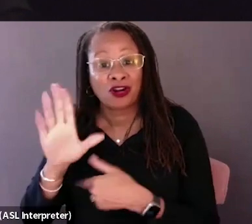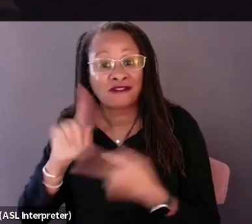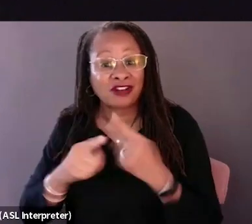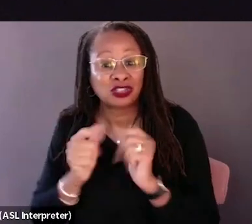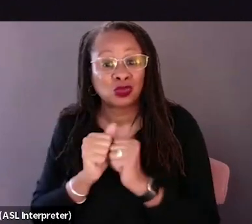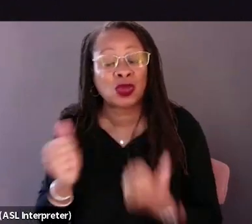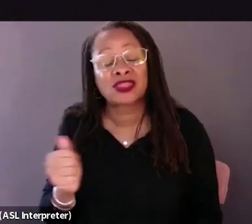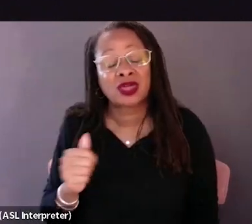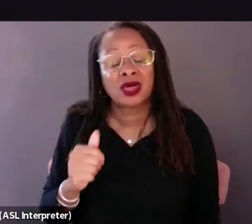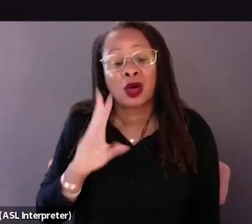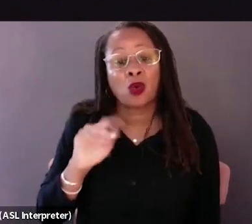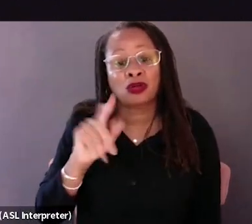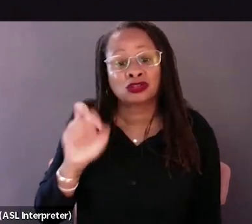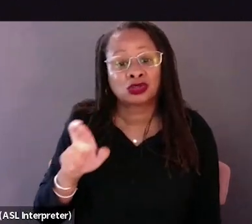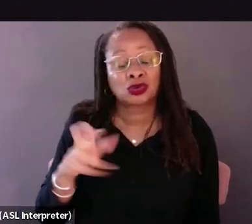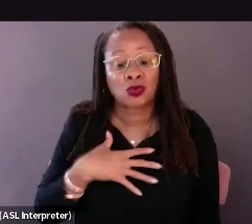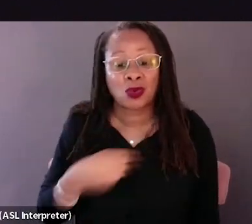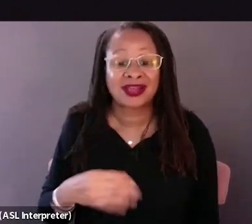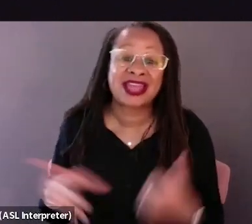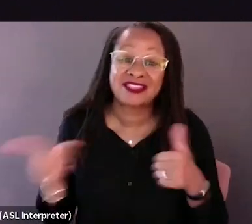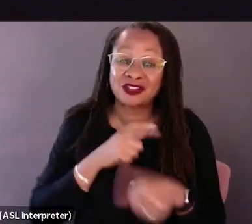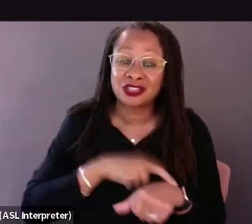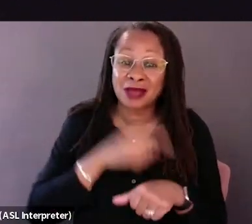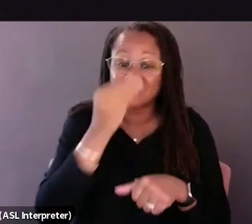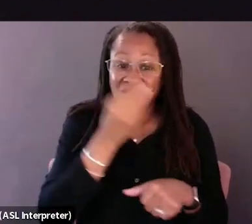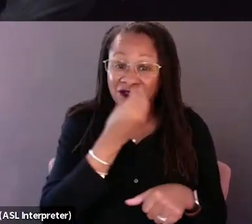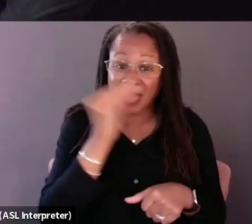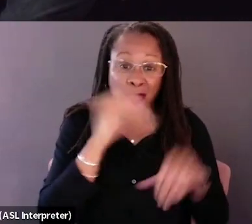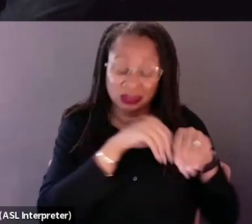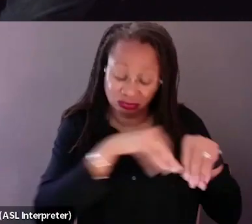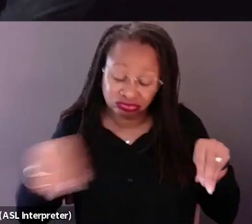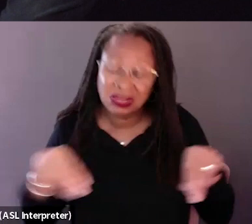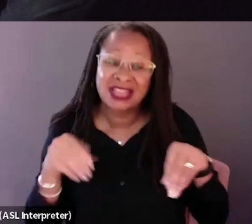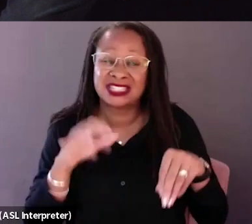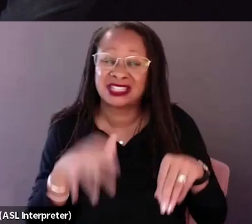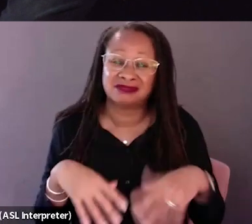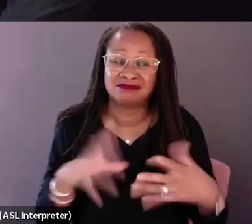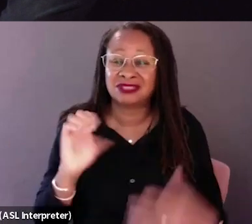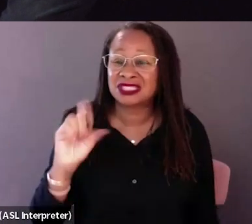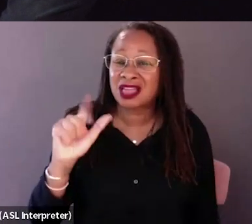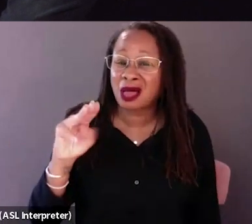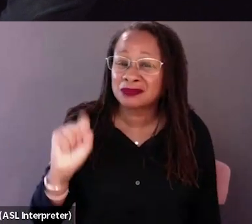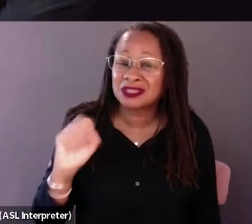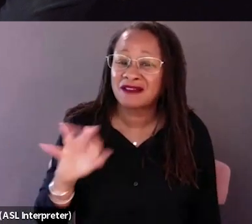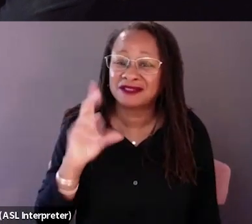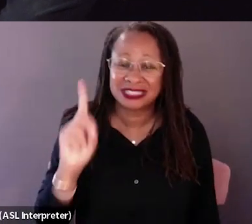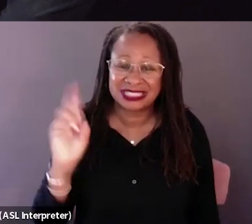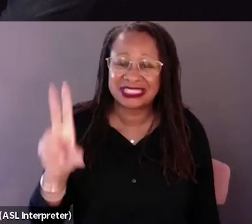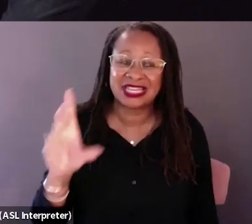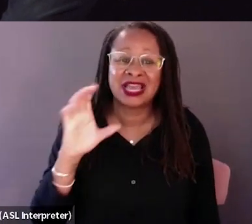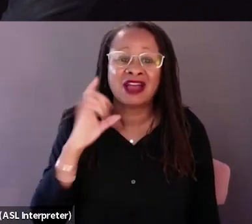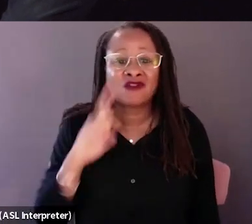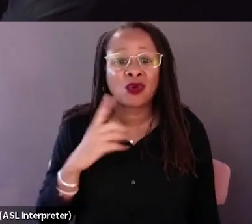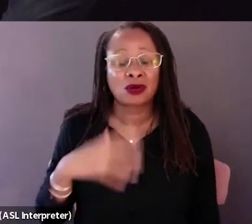planting flowers was actually kind of in slums of DC for Black children. Does it feel like you both